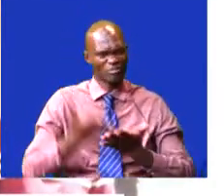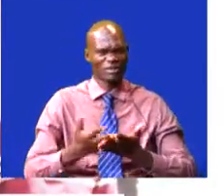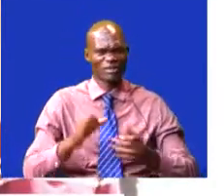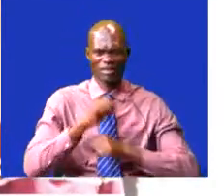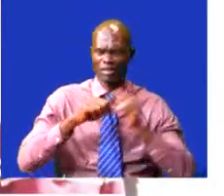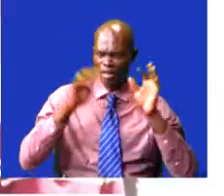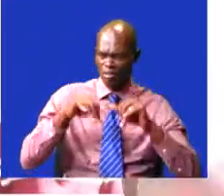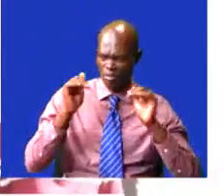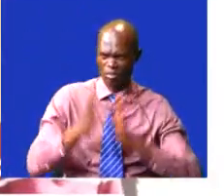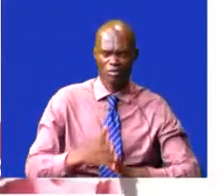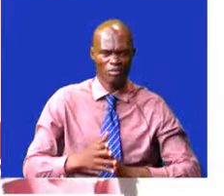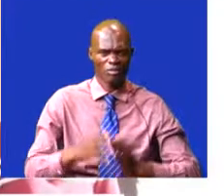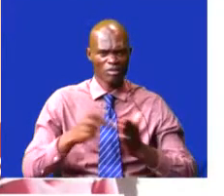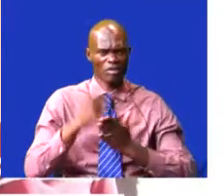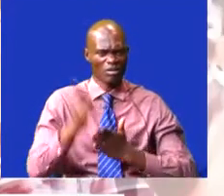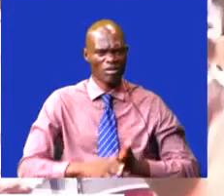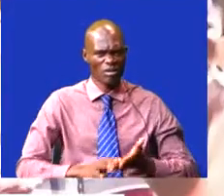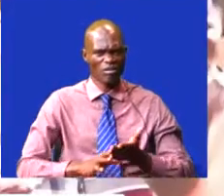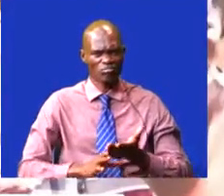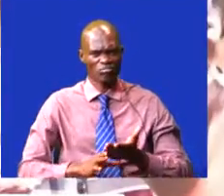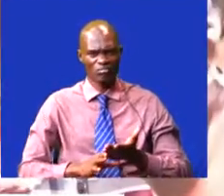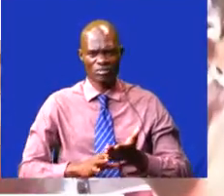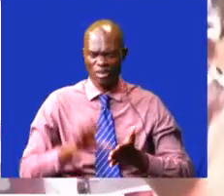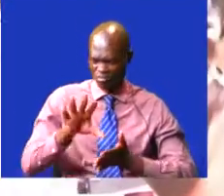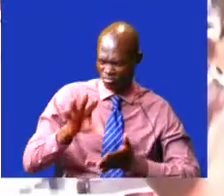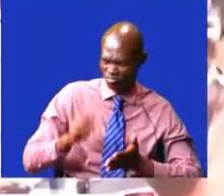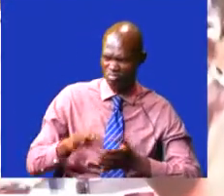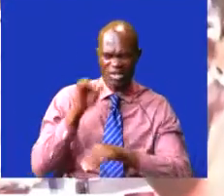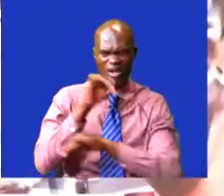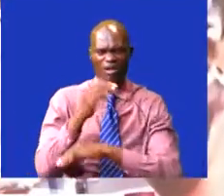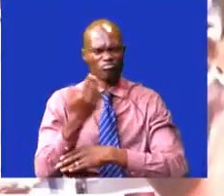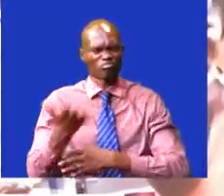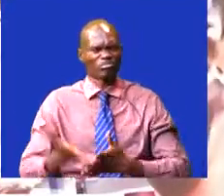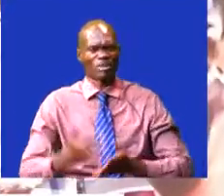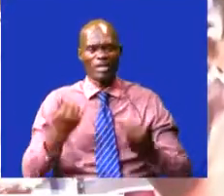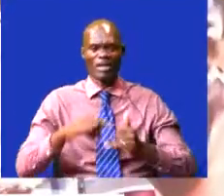wach mar go nyalo timore sani tingi minyalo gi gima in go.